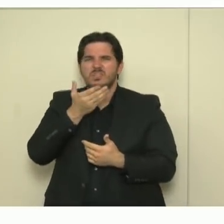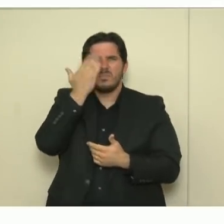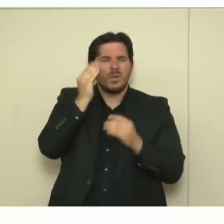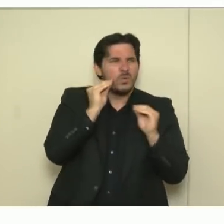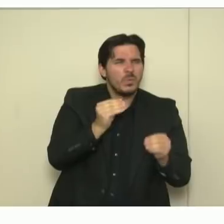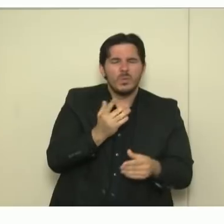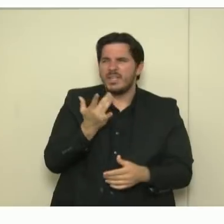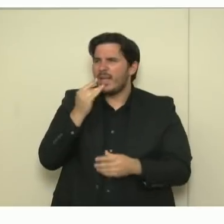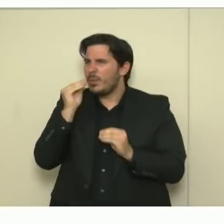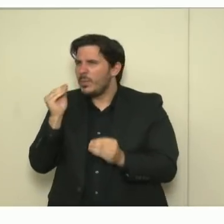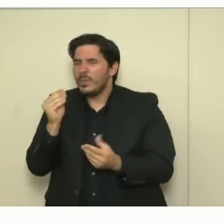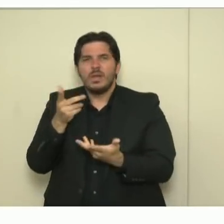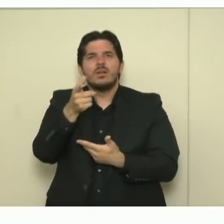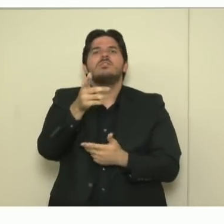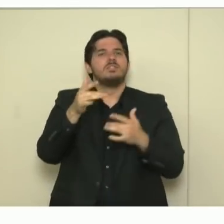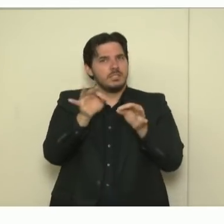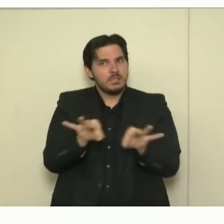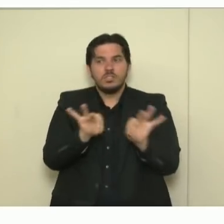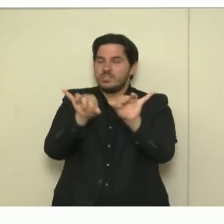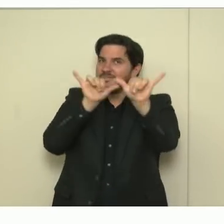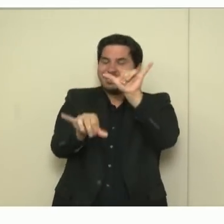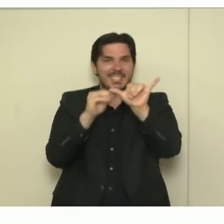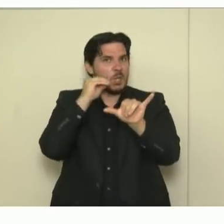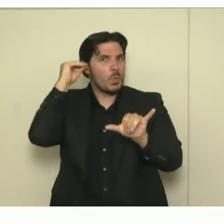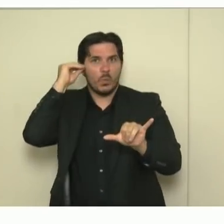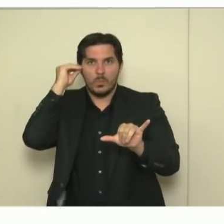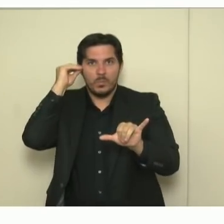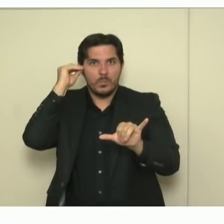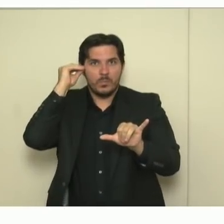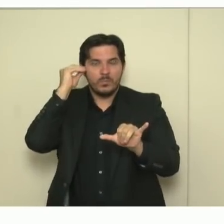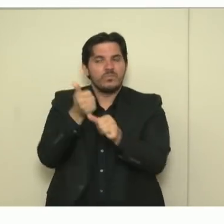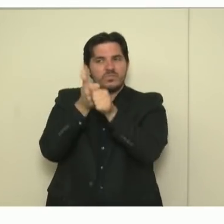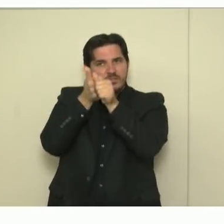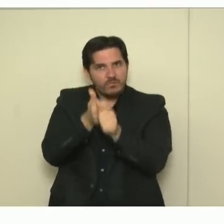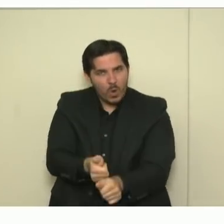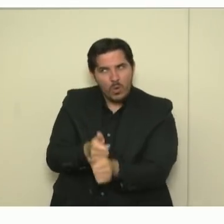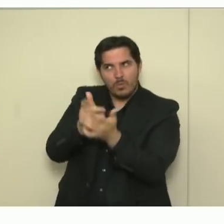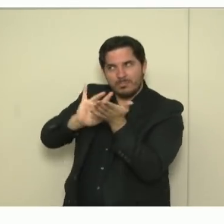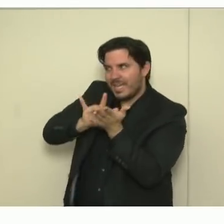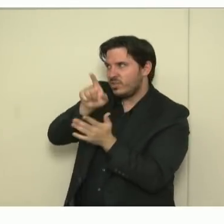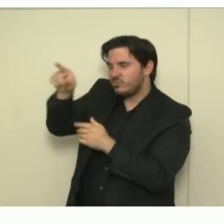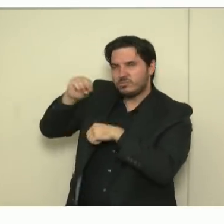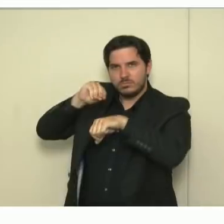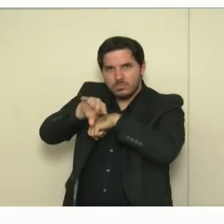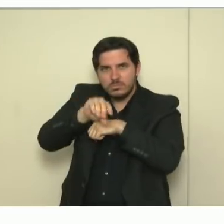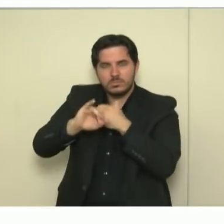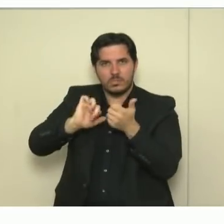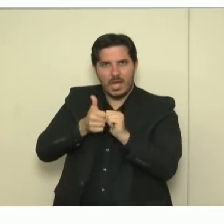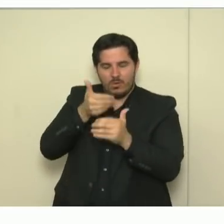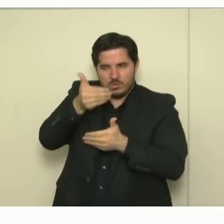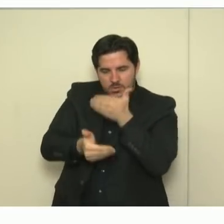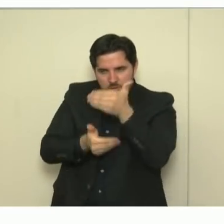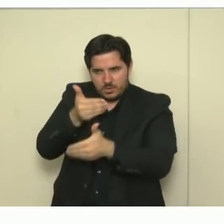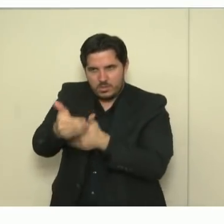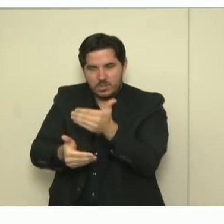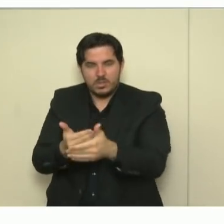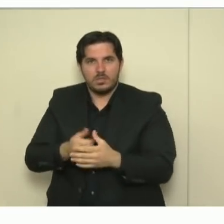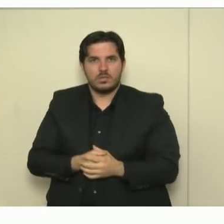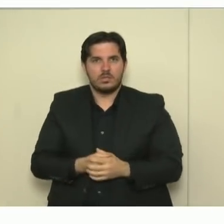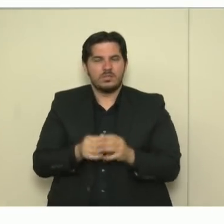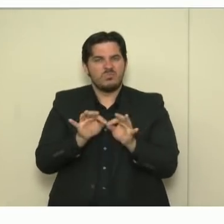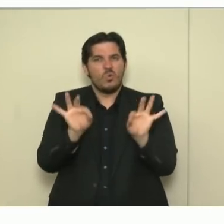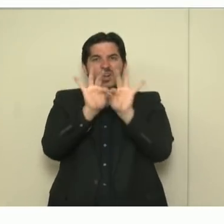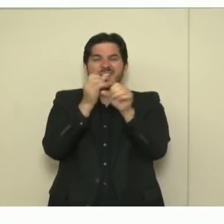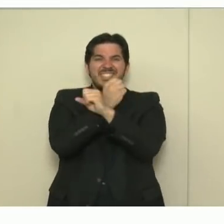taking advantage or that you're heeding all of the medical advice around keeping yourself safe, keeping your